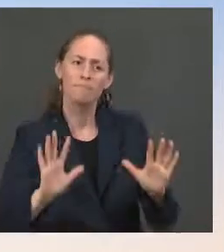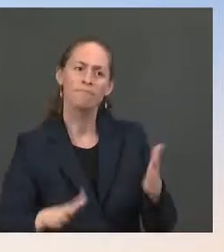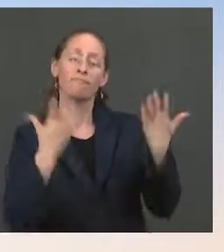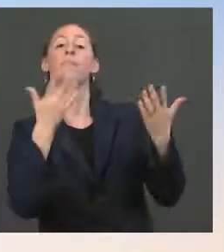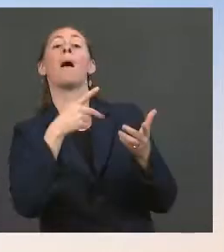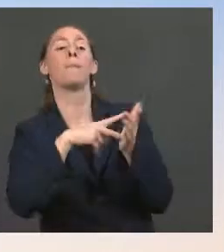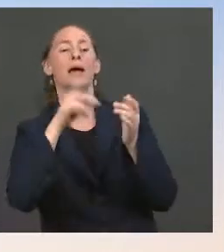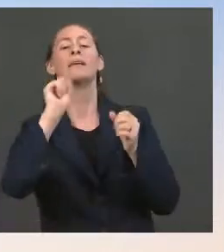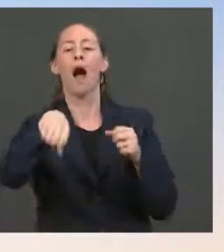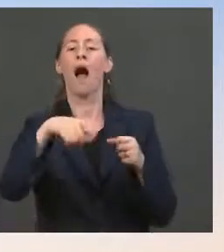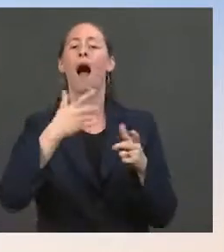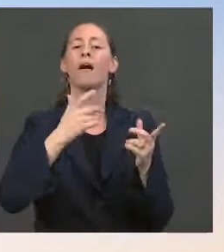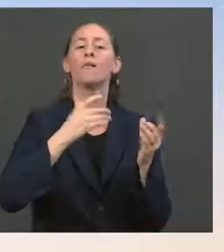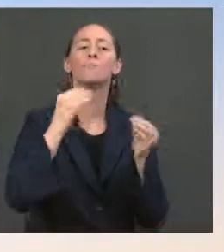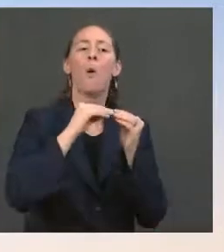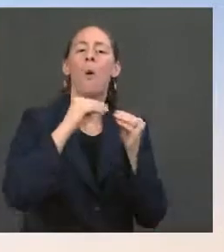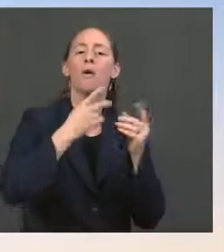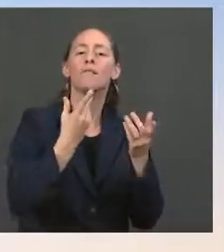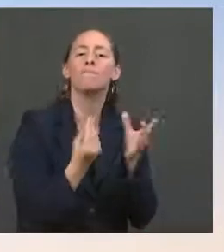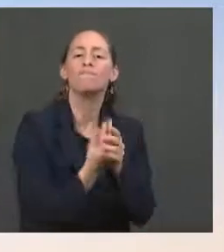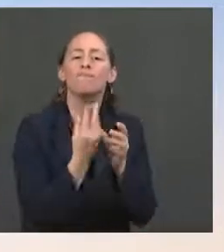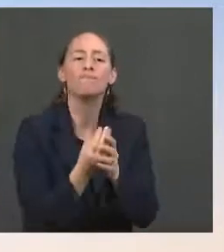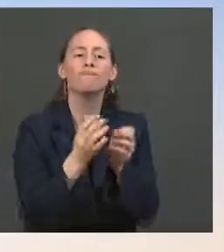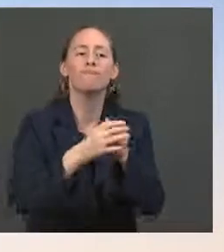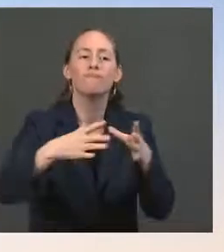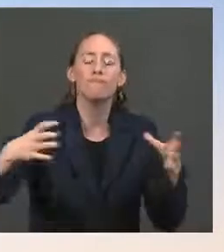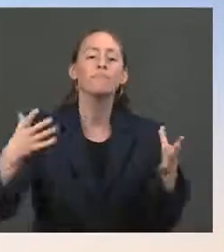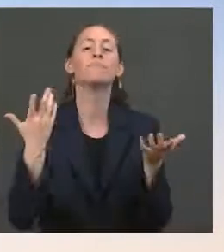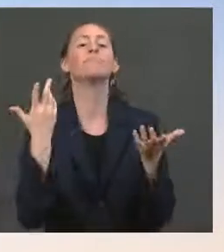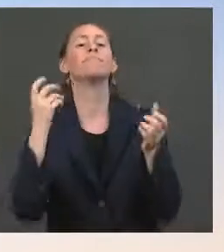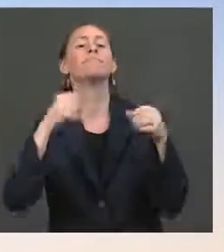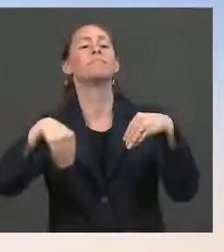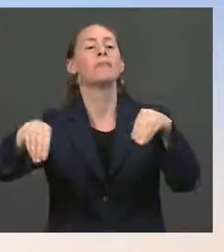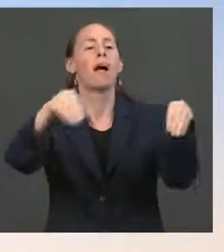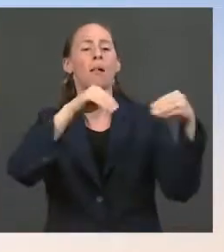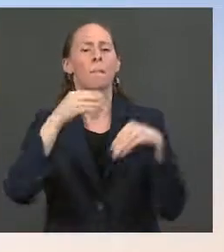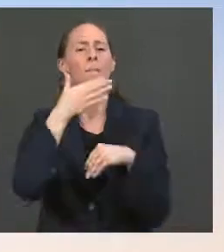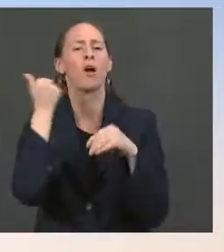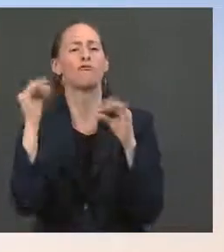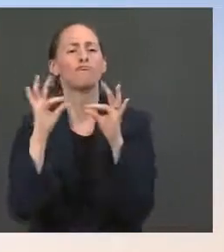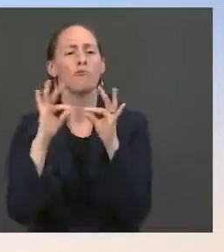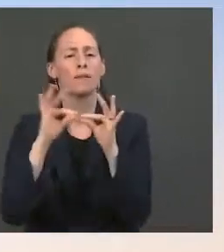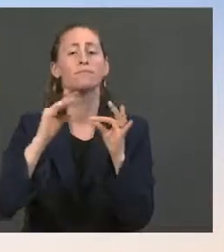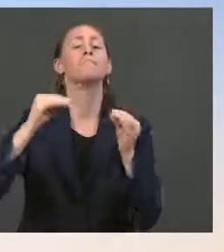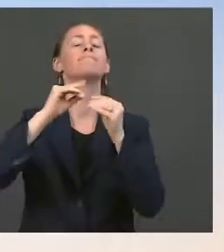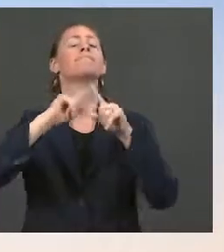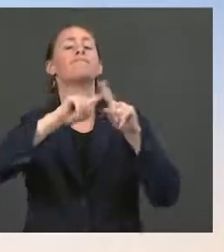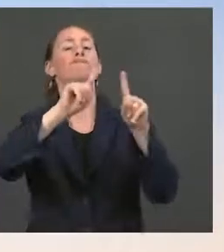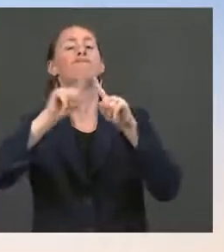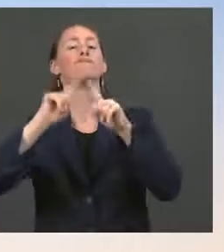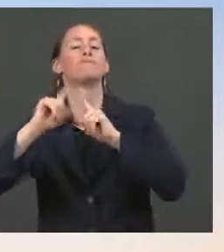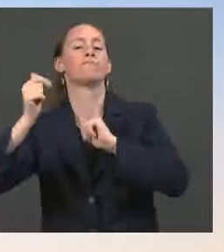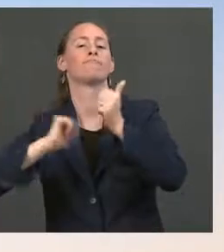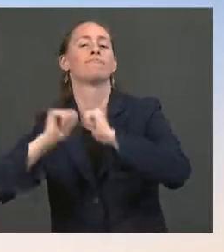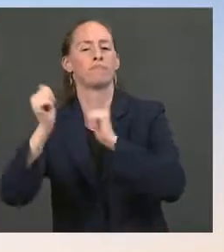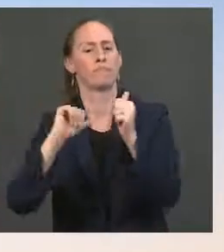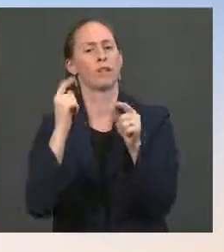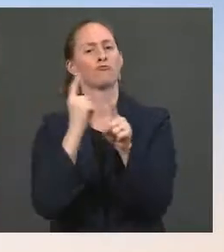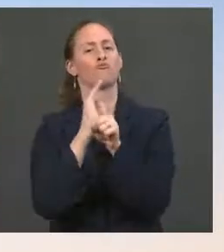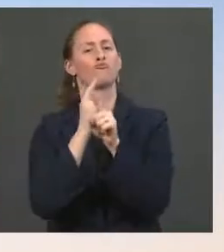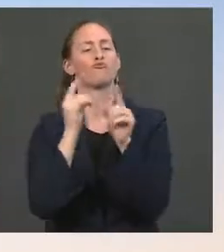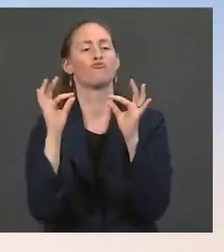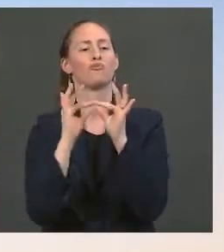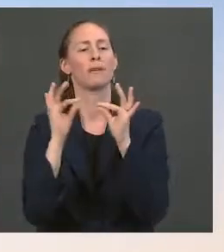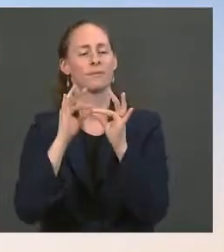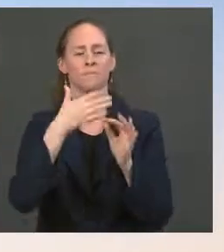better prices we'll get, the better price they will get, and consumers will get fair prices too. That's why today the Department of Agriculture is